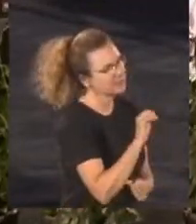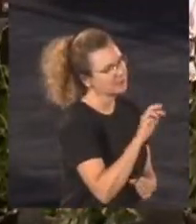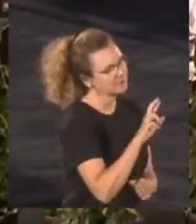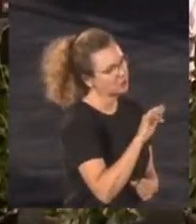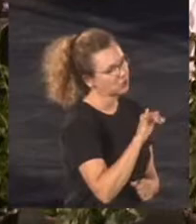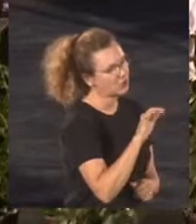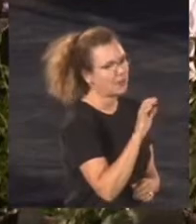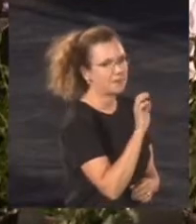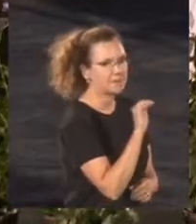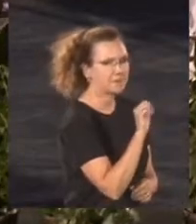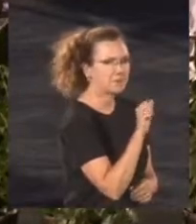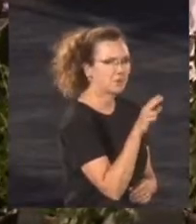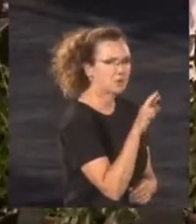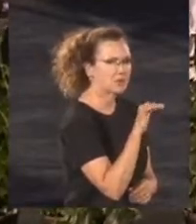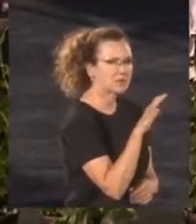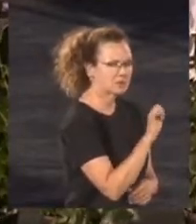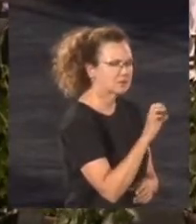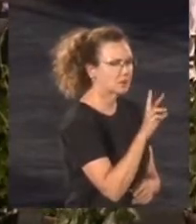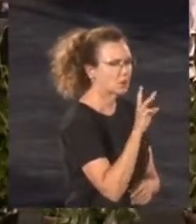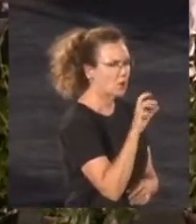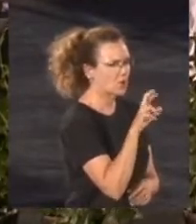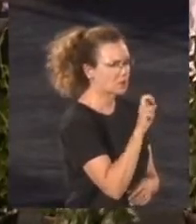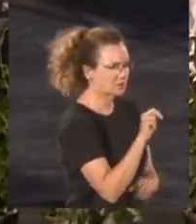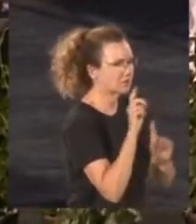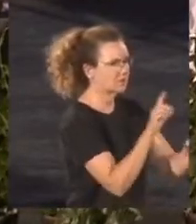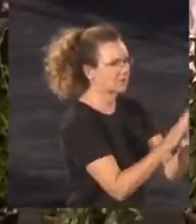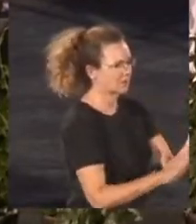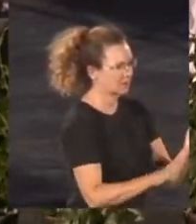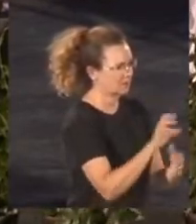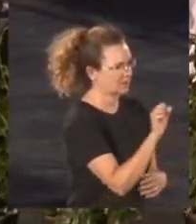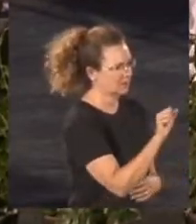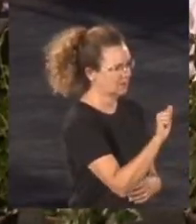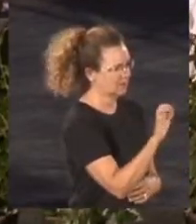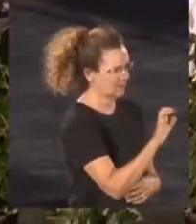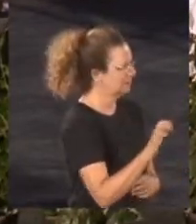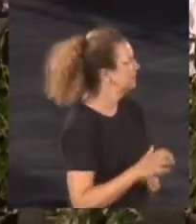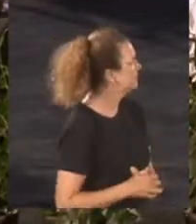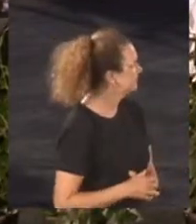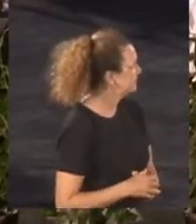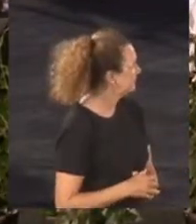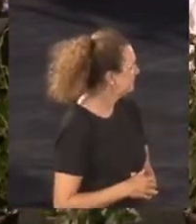Maurice Warren will be attending San Antonio College.